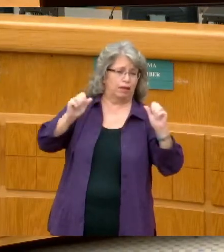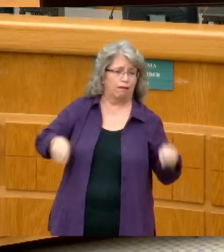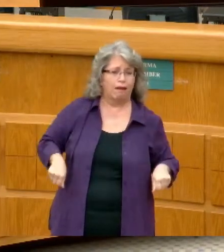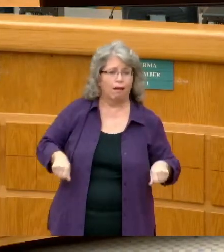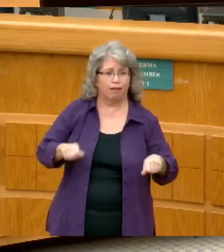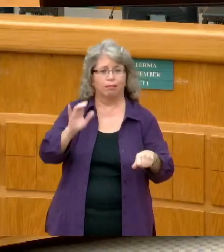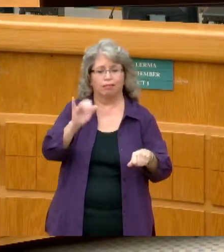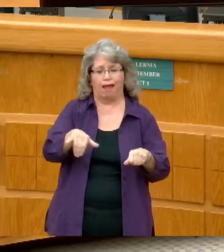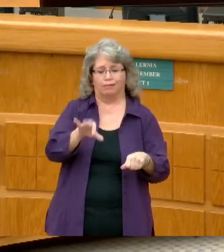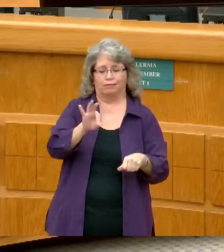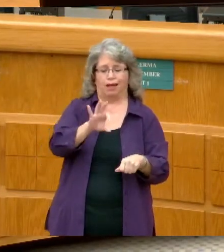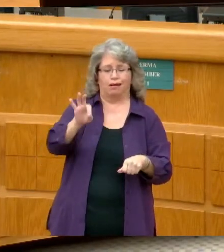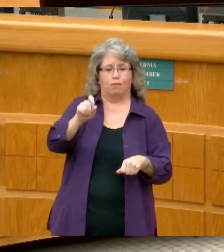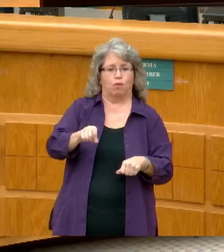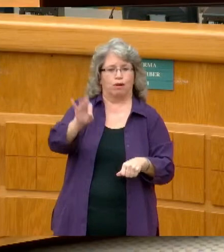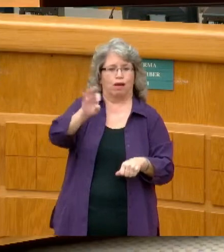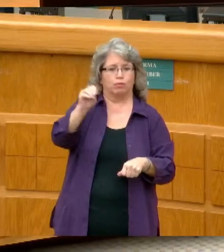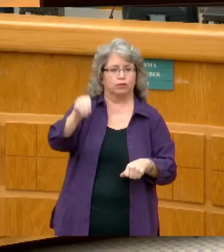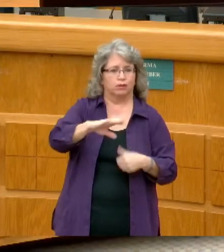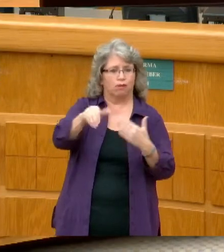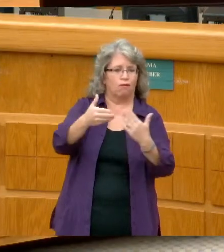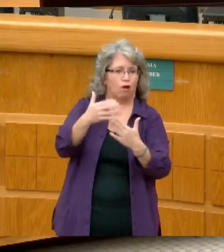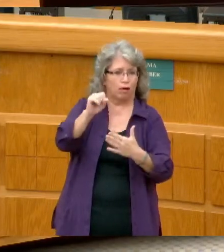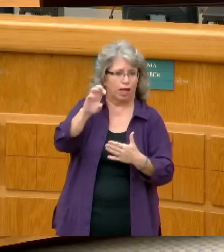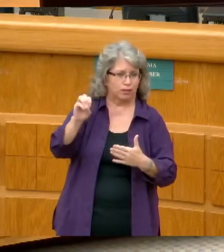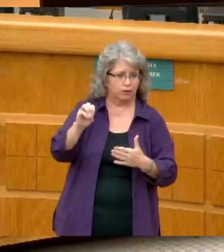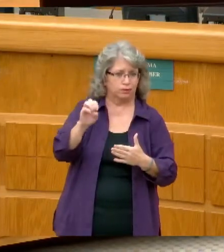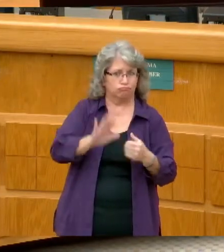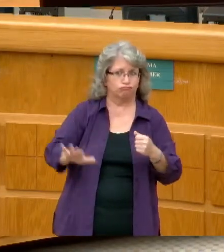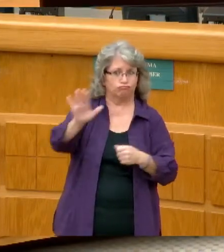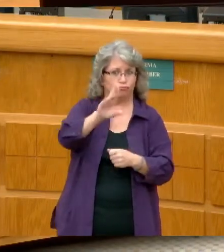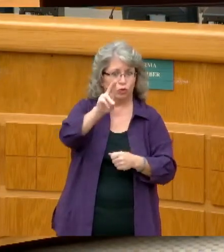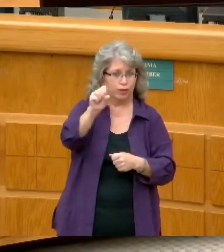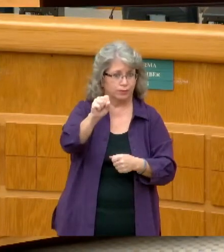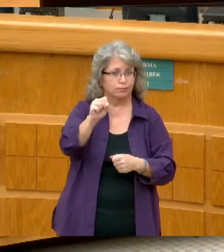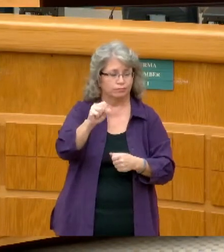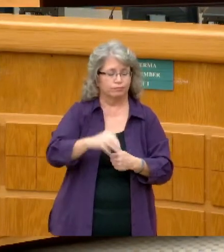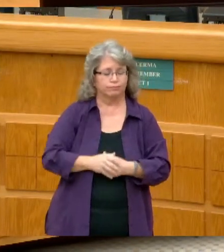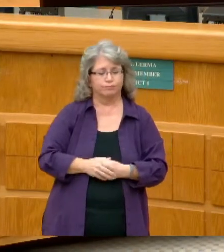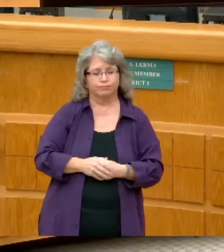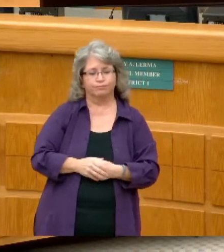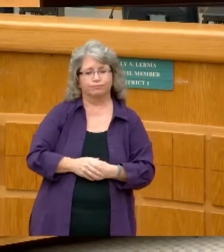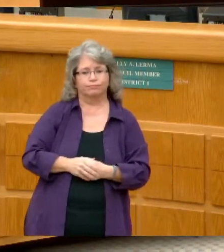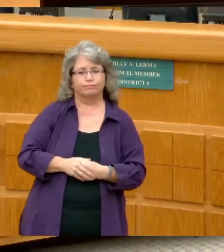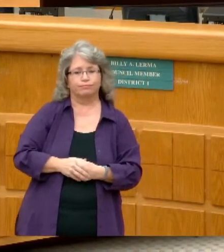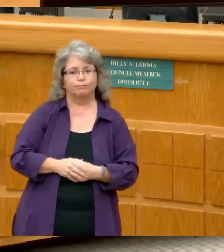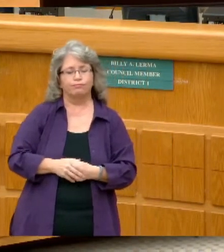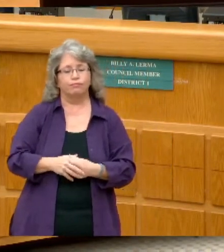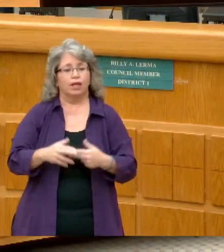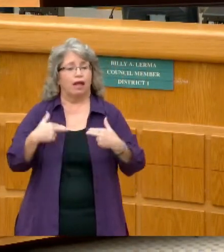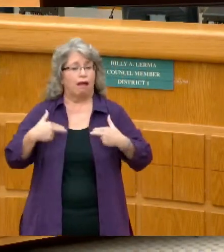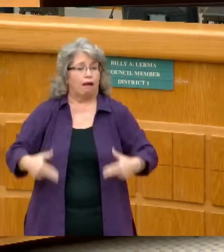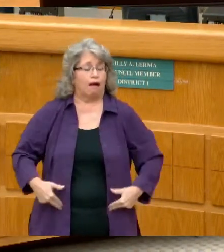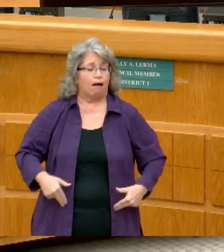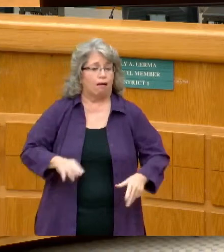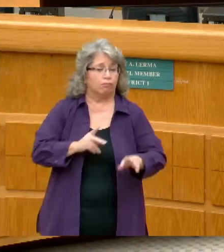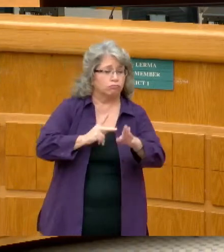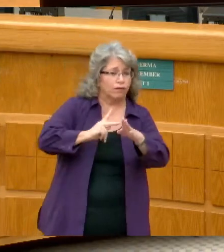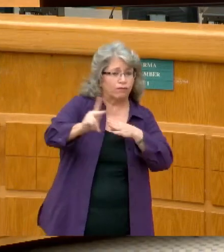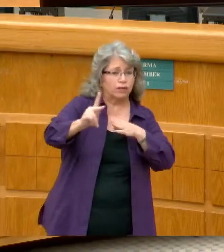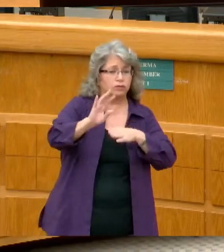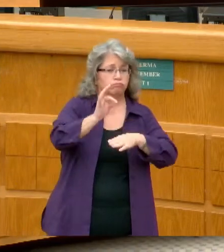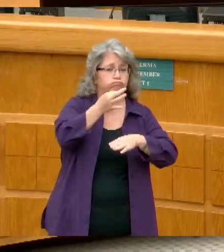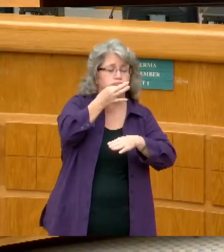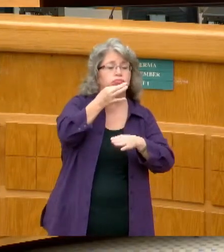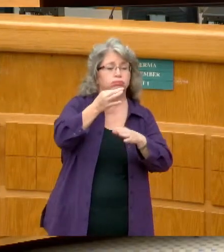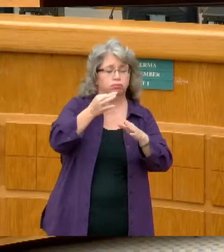99.9% of the cases in the U.S. today. So health experts continue to urge residents to be vigilant, and the